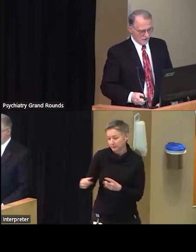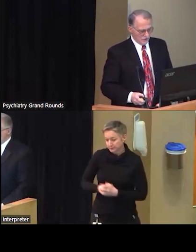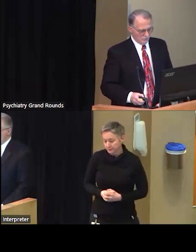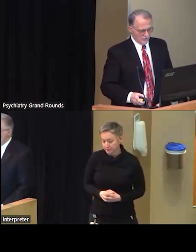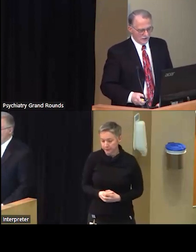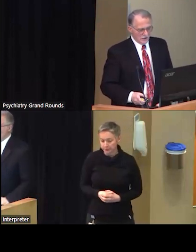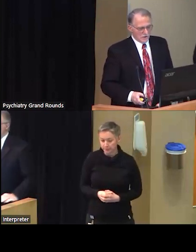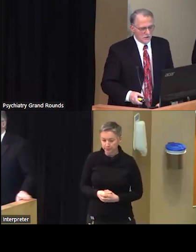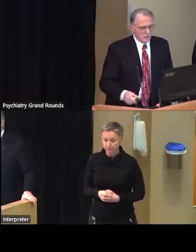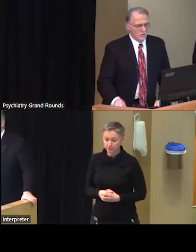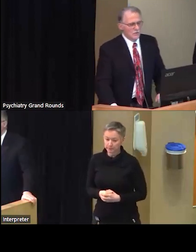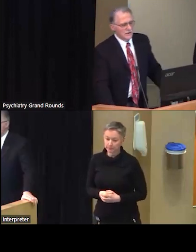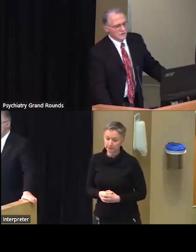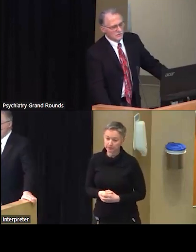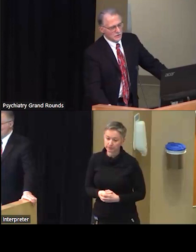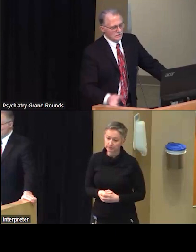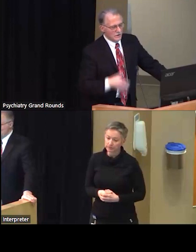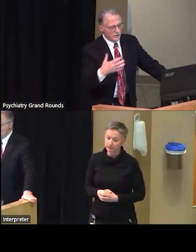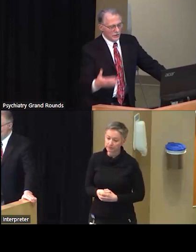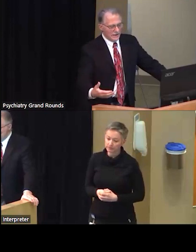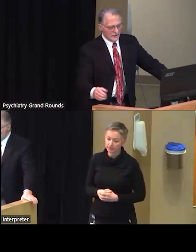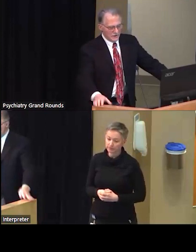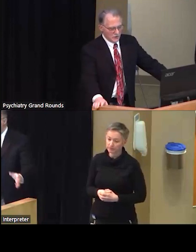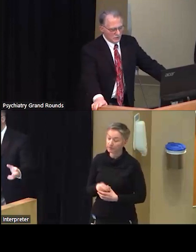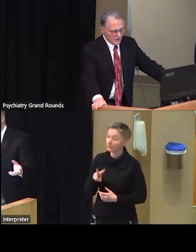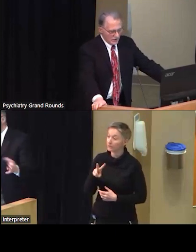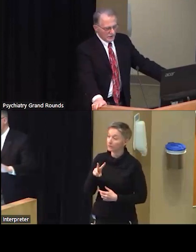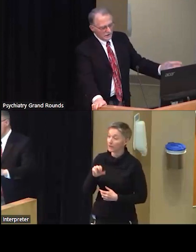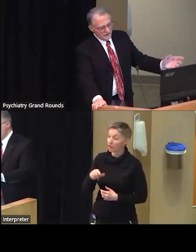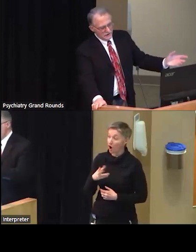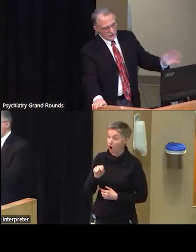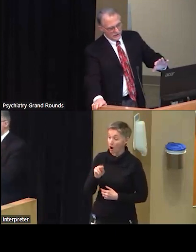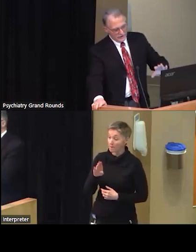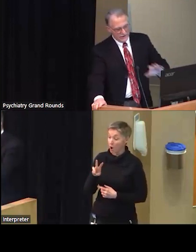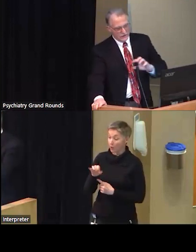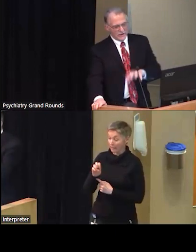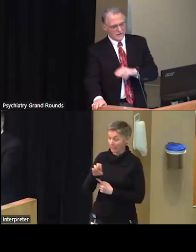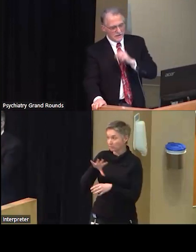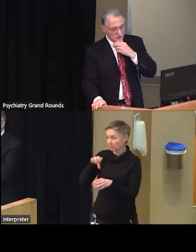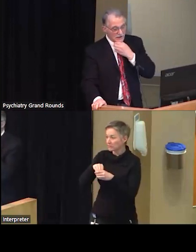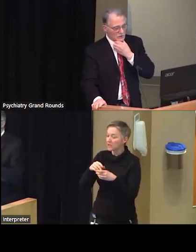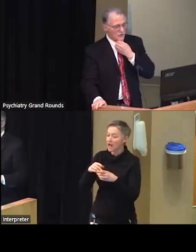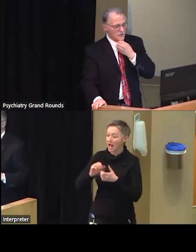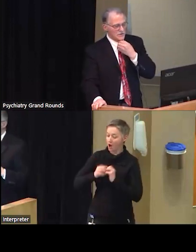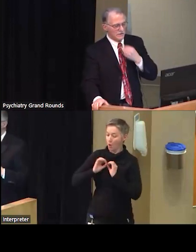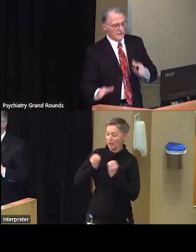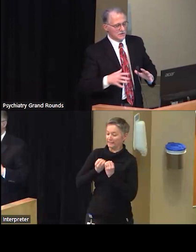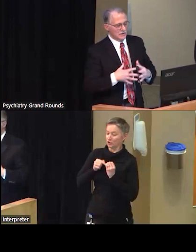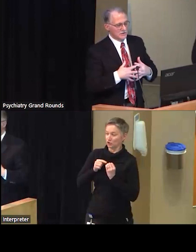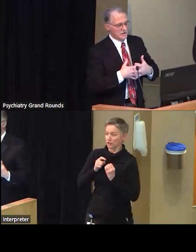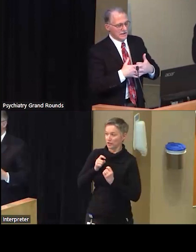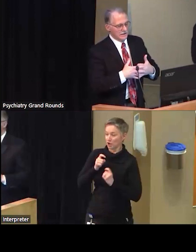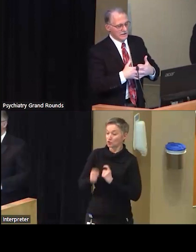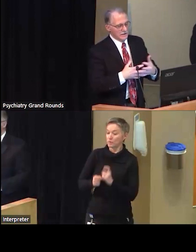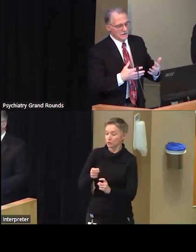that they might do. So here's what Von Bowie got into. He included organizational contributions to violence